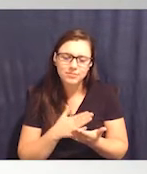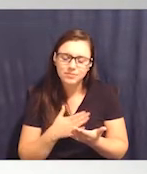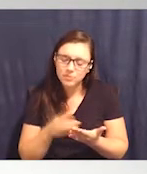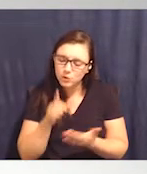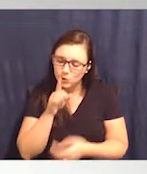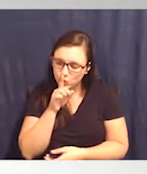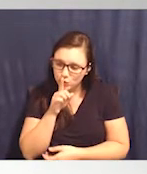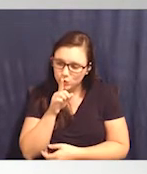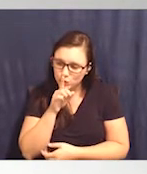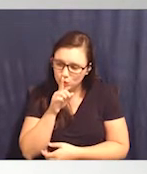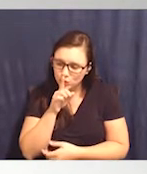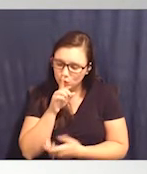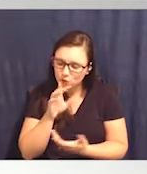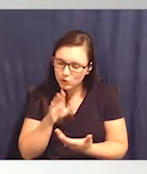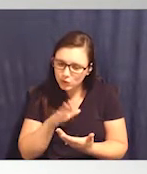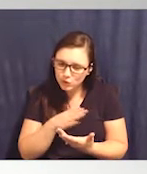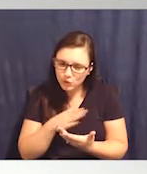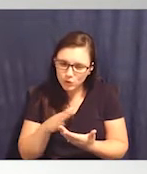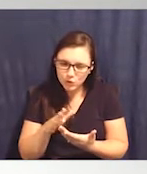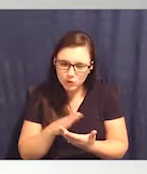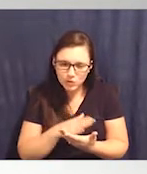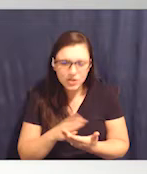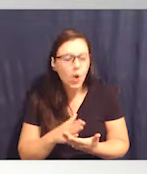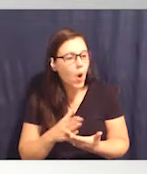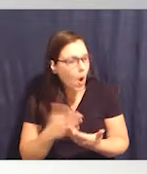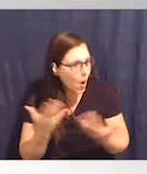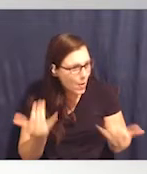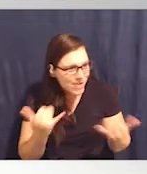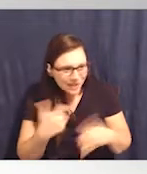Buddy, it's tickle time!